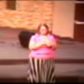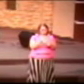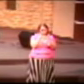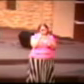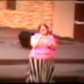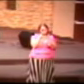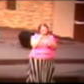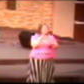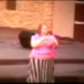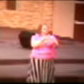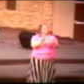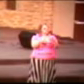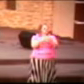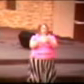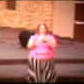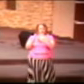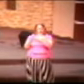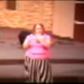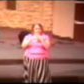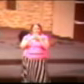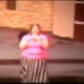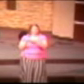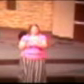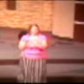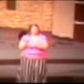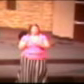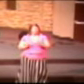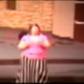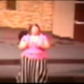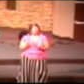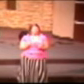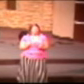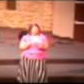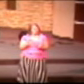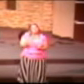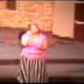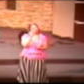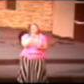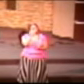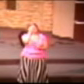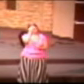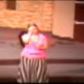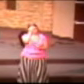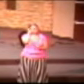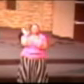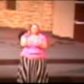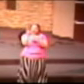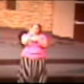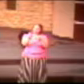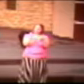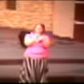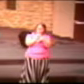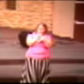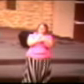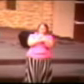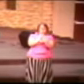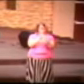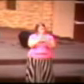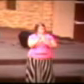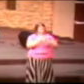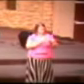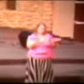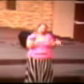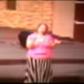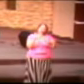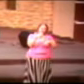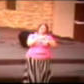It's all about a community of people. And if you think about it, God has always worked through a people. He may